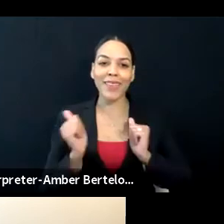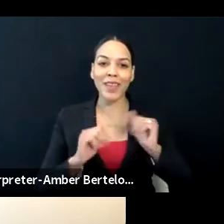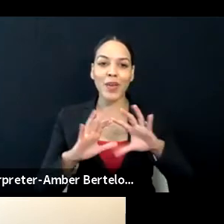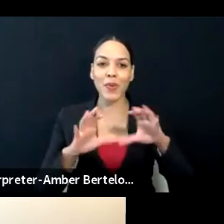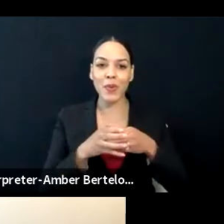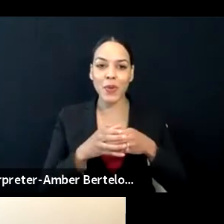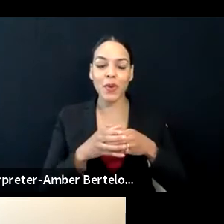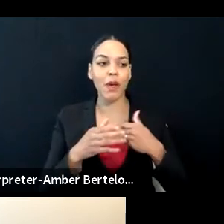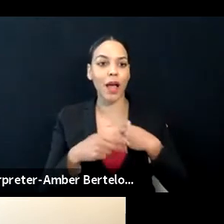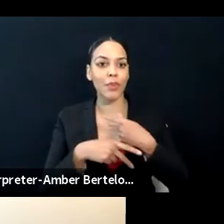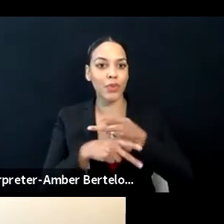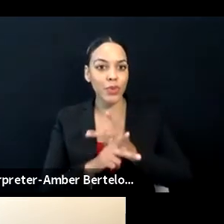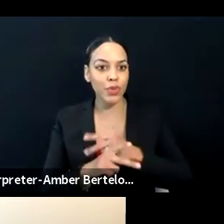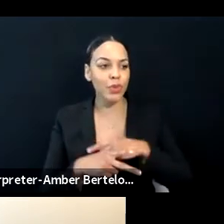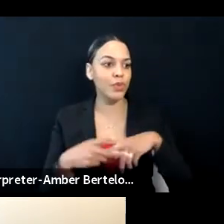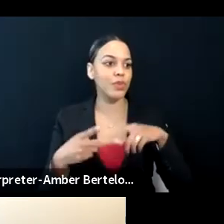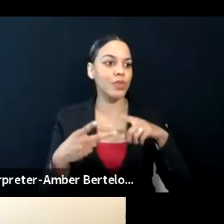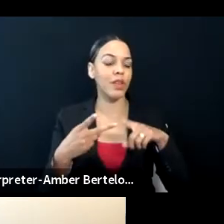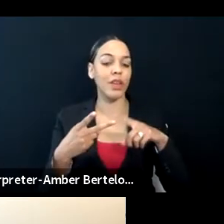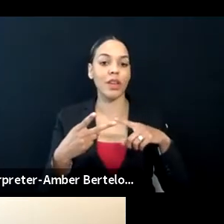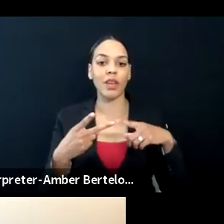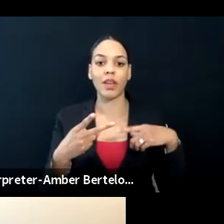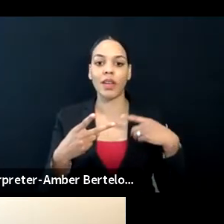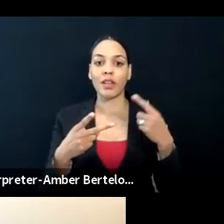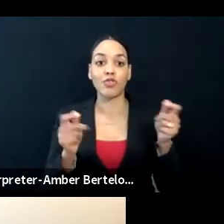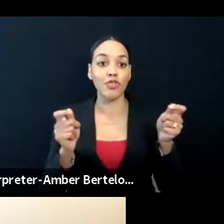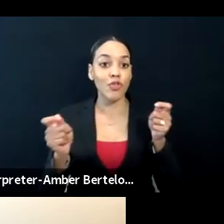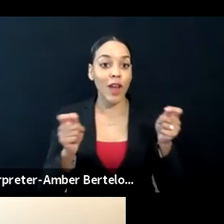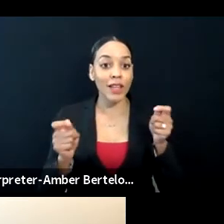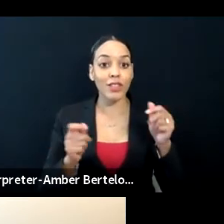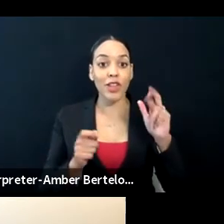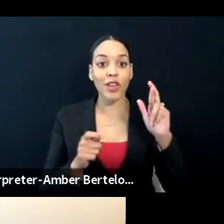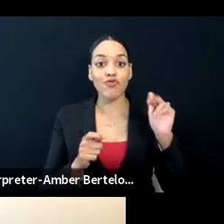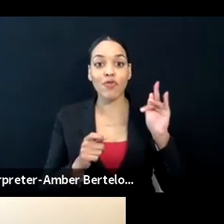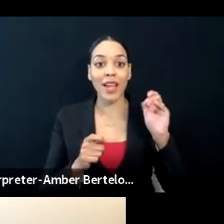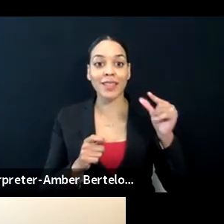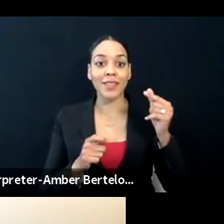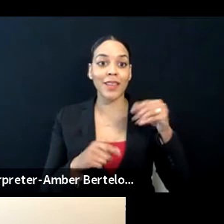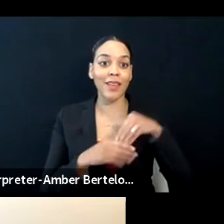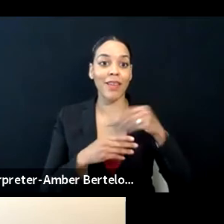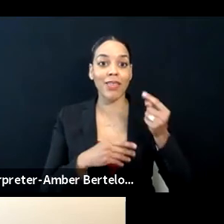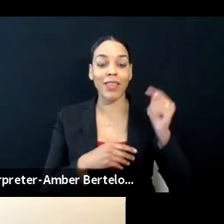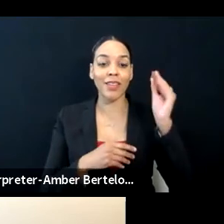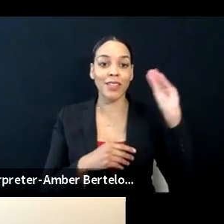I produced and directed a Raisin in the Sun,